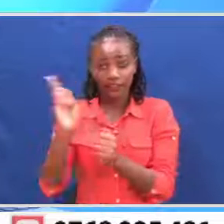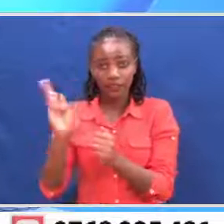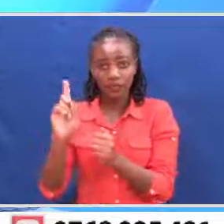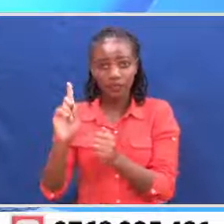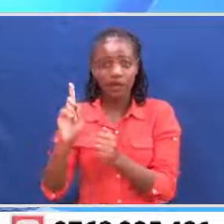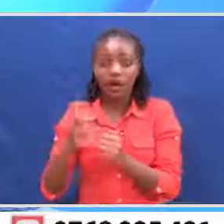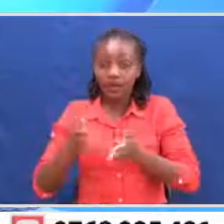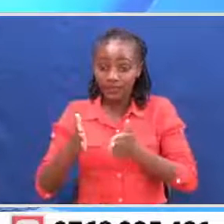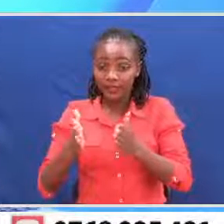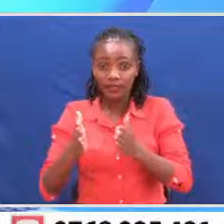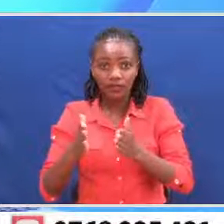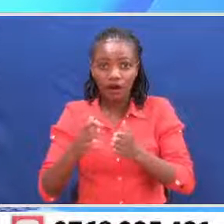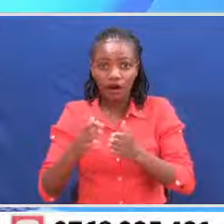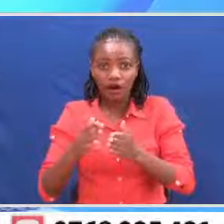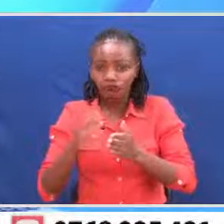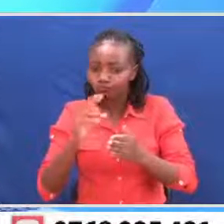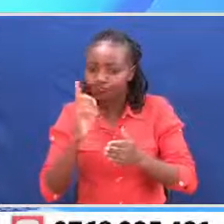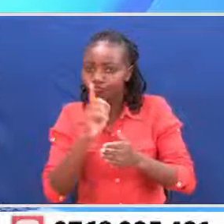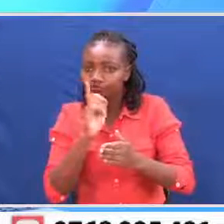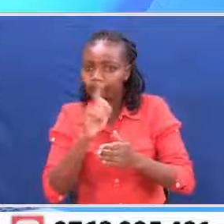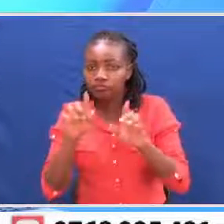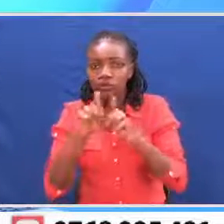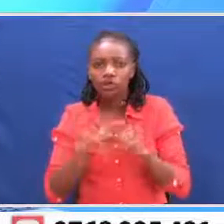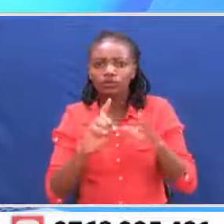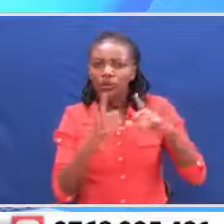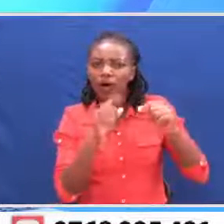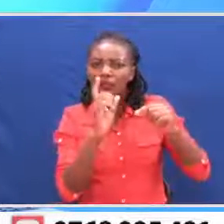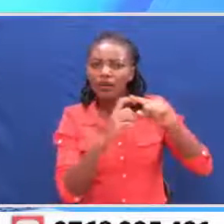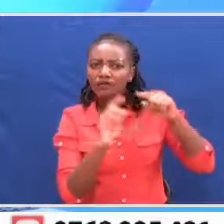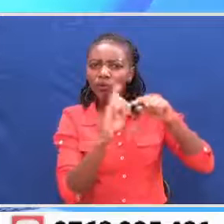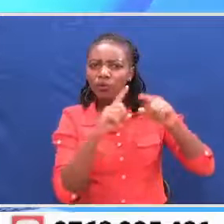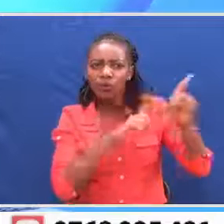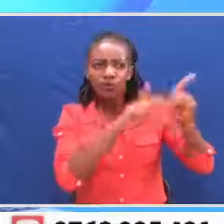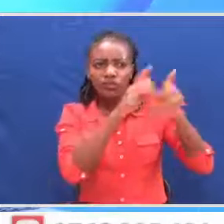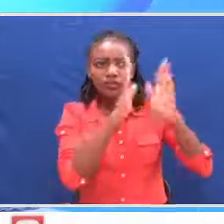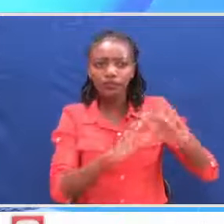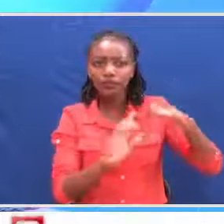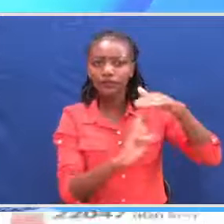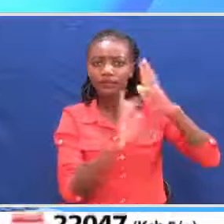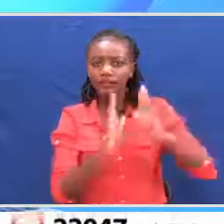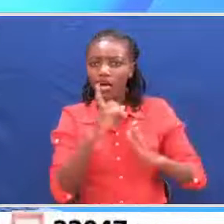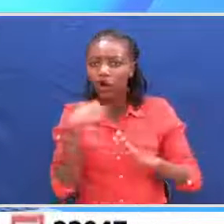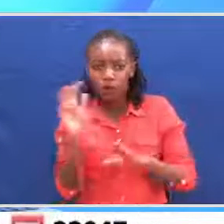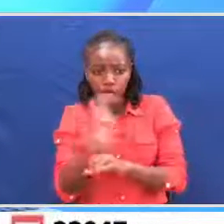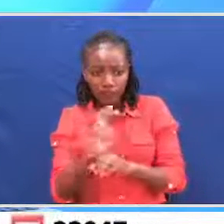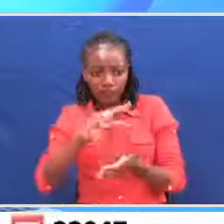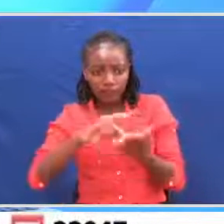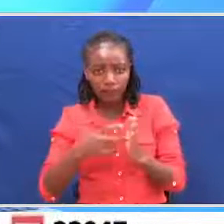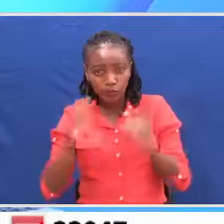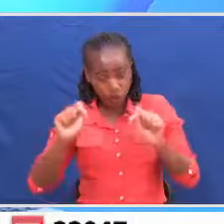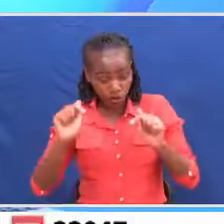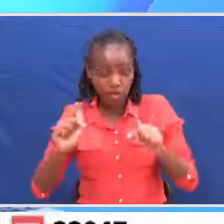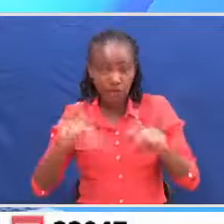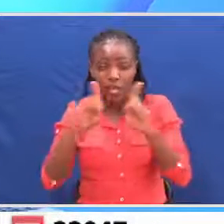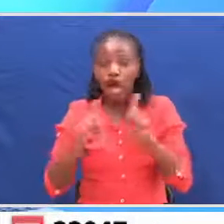is already complete. This is according to Transport Cabinet Secretary James Macharia, who inspected the project's progress today.